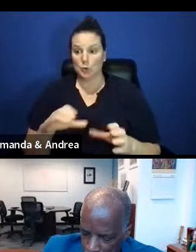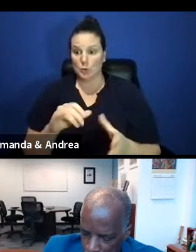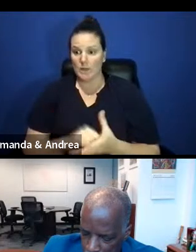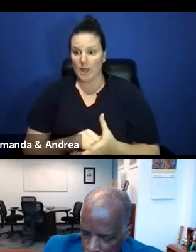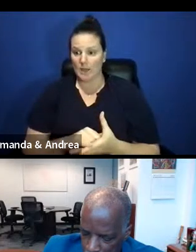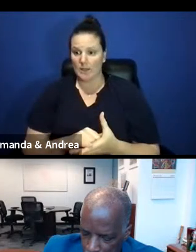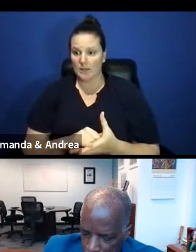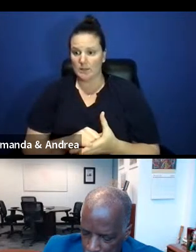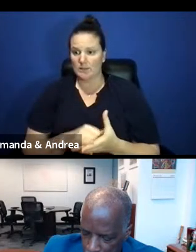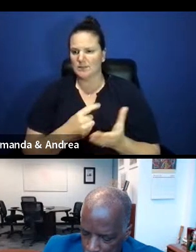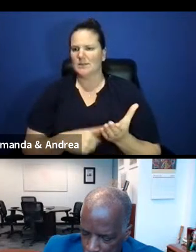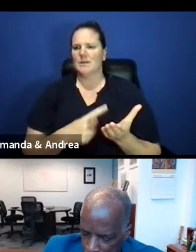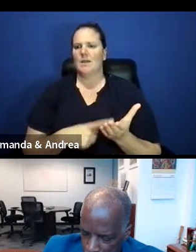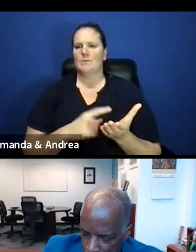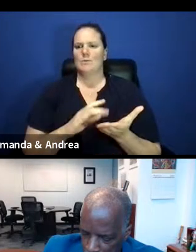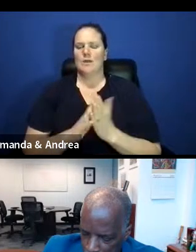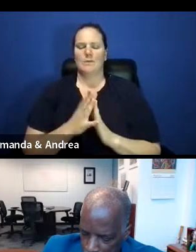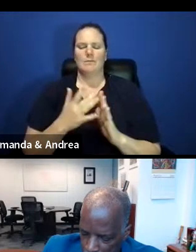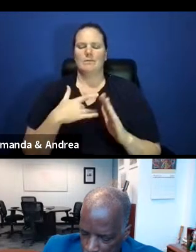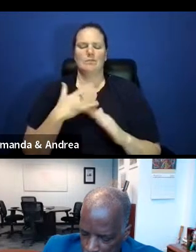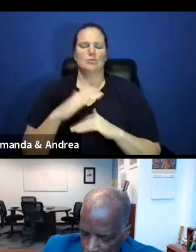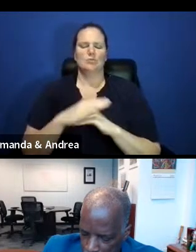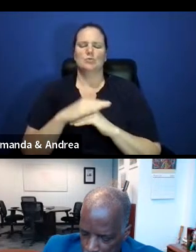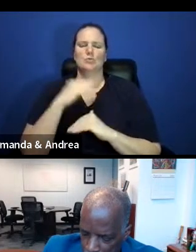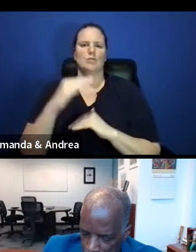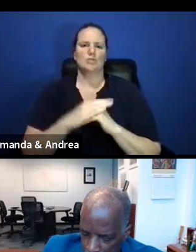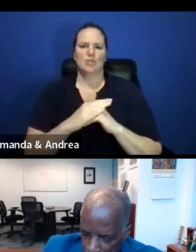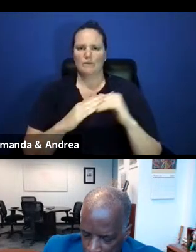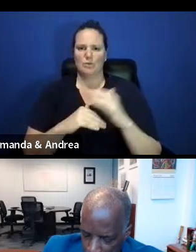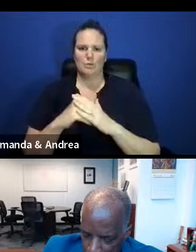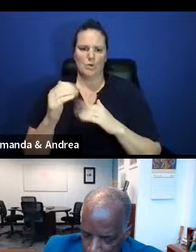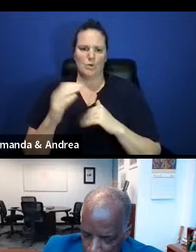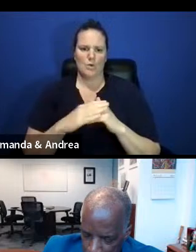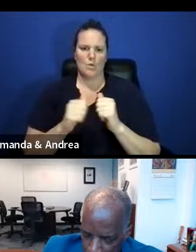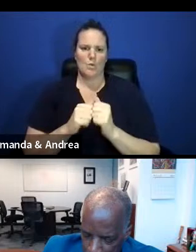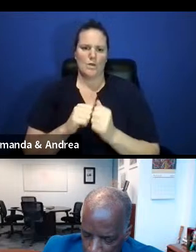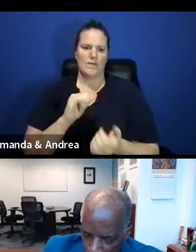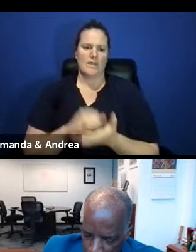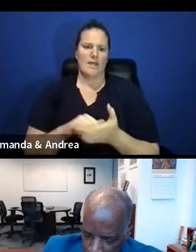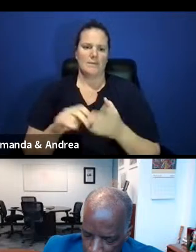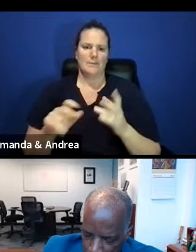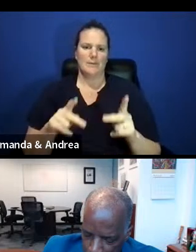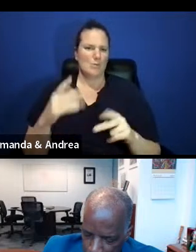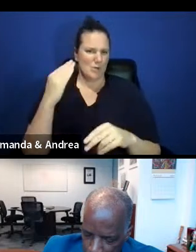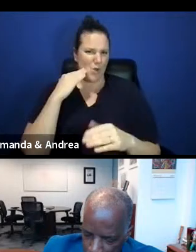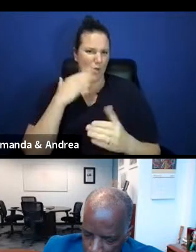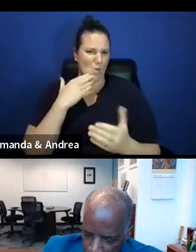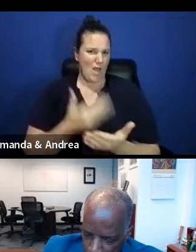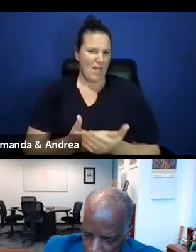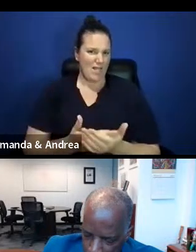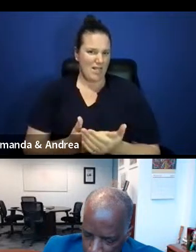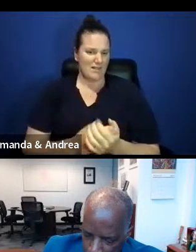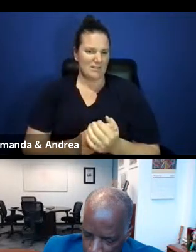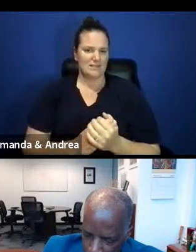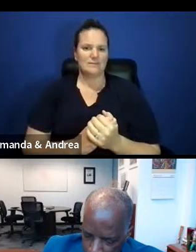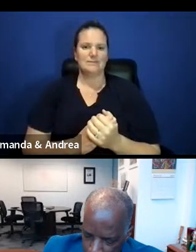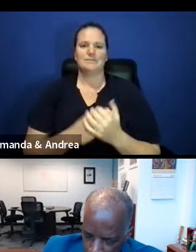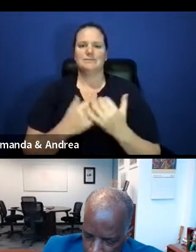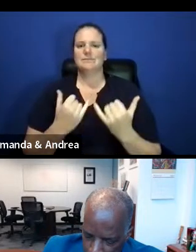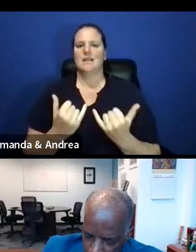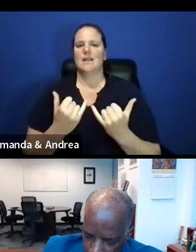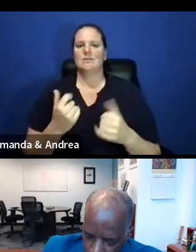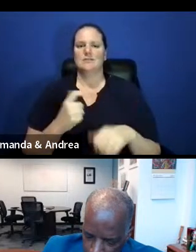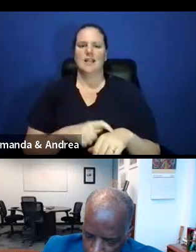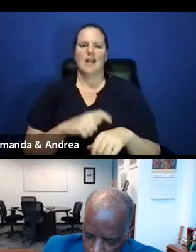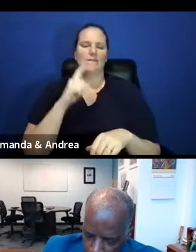I think sometimes we get a little too comfortable with maybe those people that we know well. But it's time for